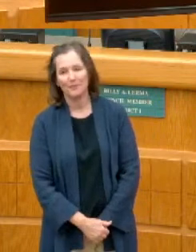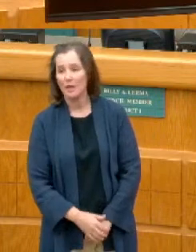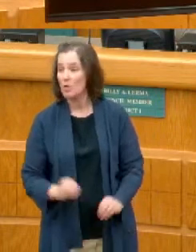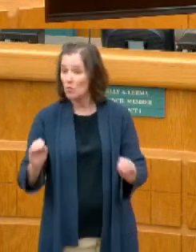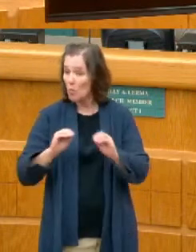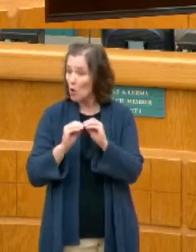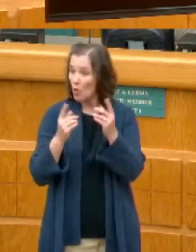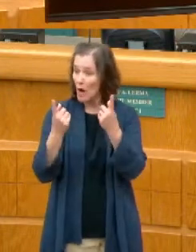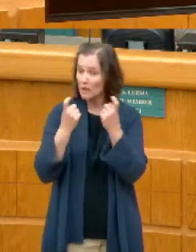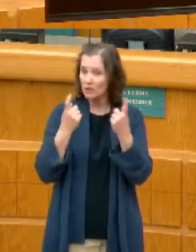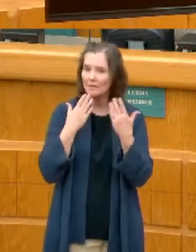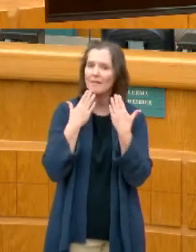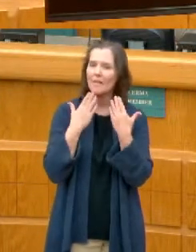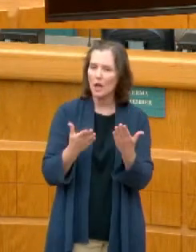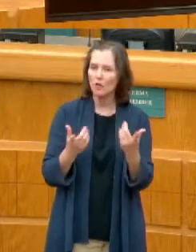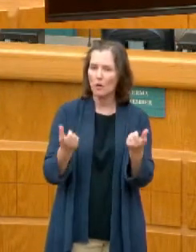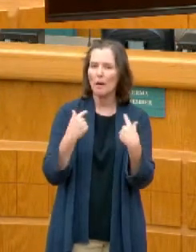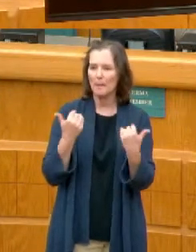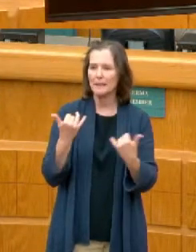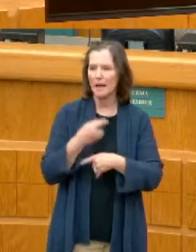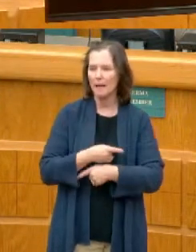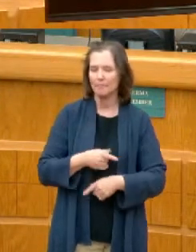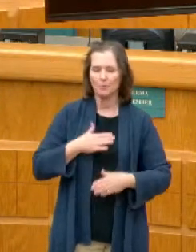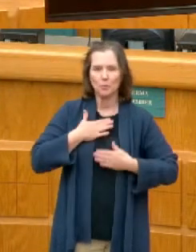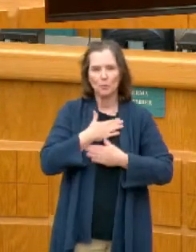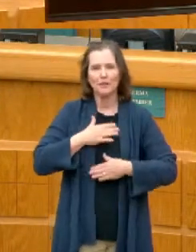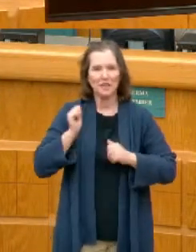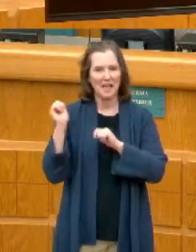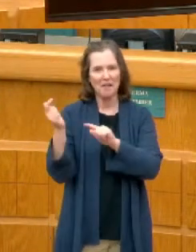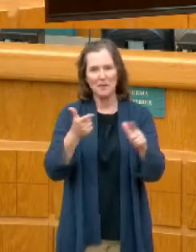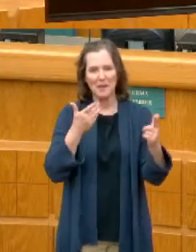No other questions? Thank you for being here today. We appreciate you all.